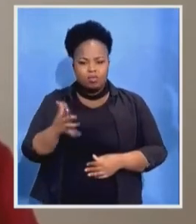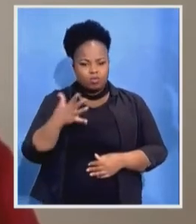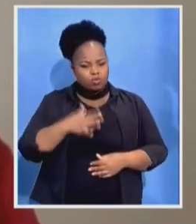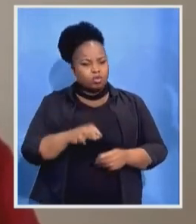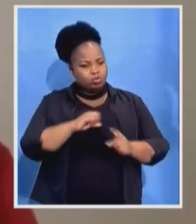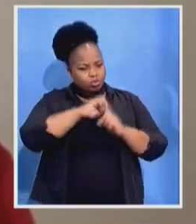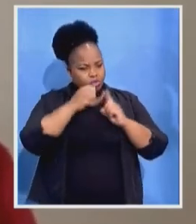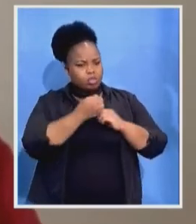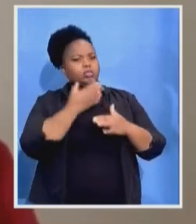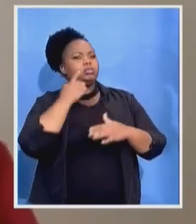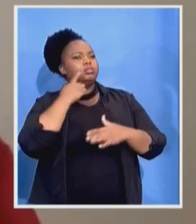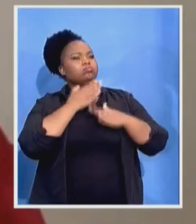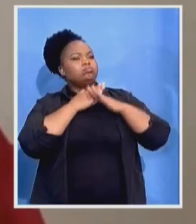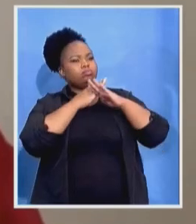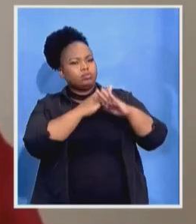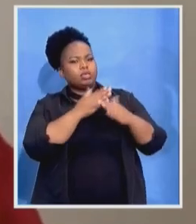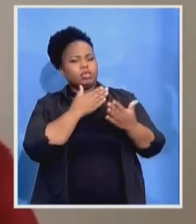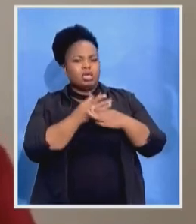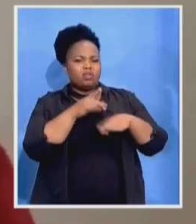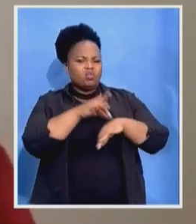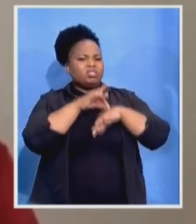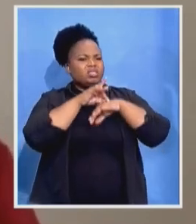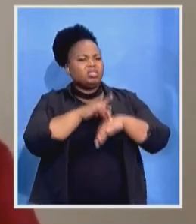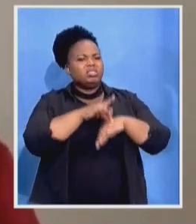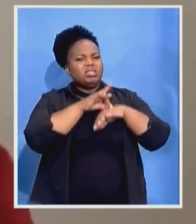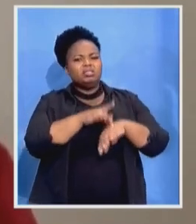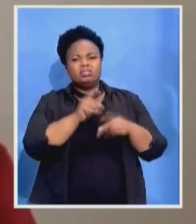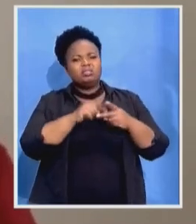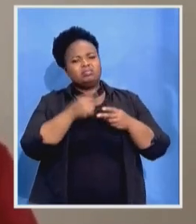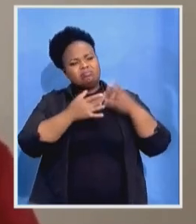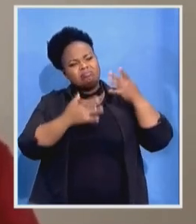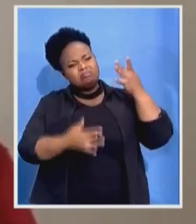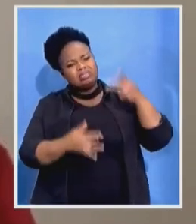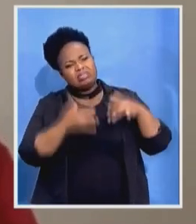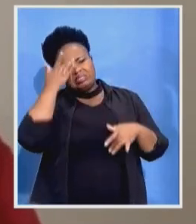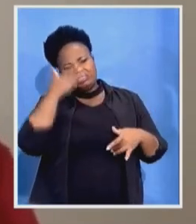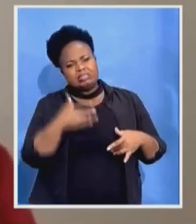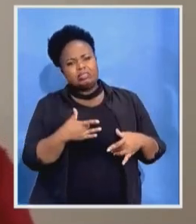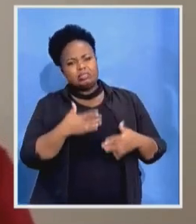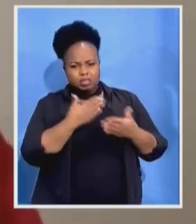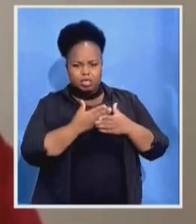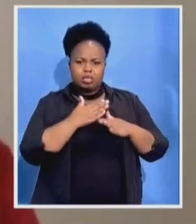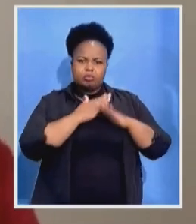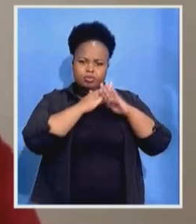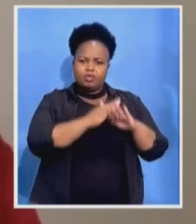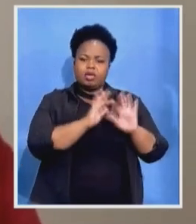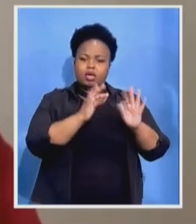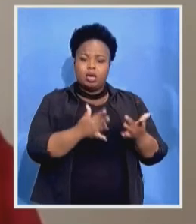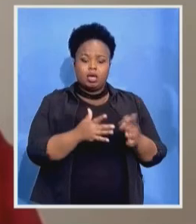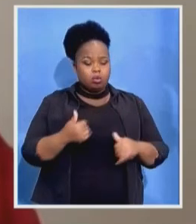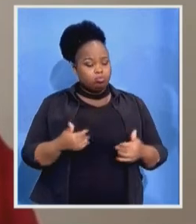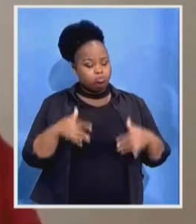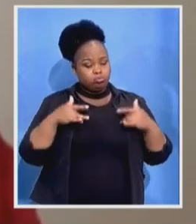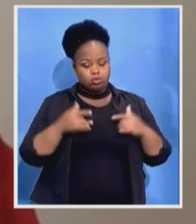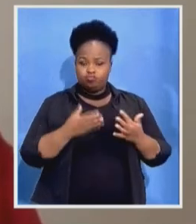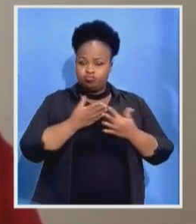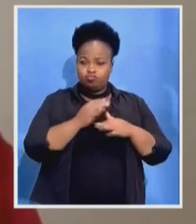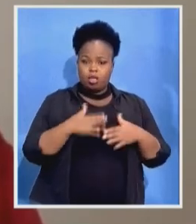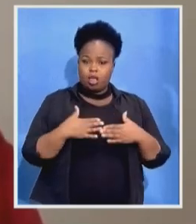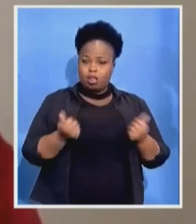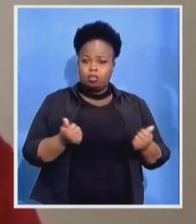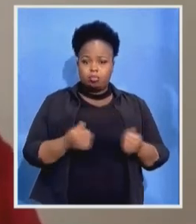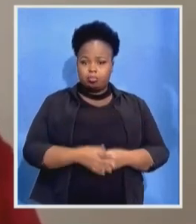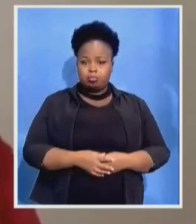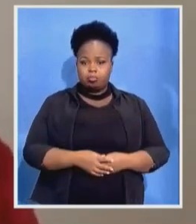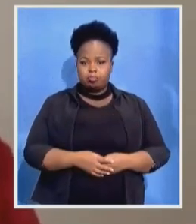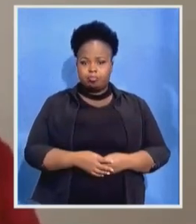diseases and other sicknesses through living healthy lives as much as is possible. The last thing I would like to